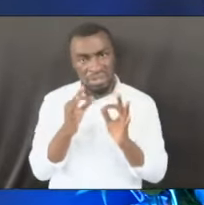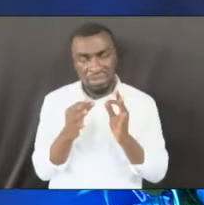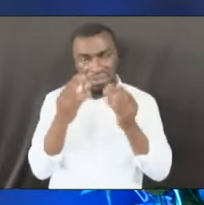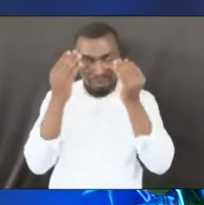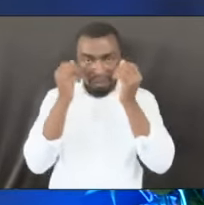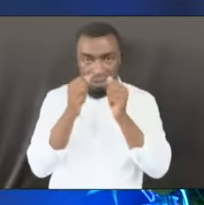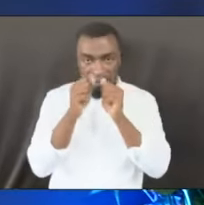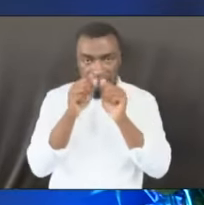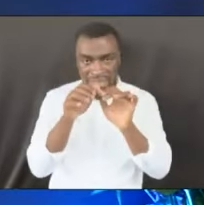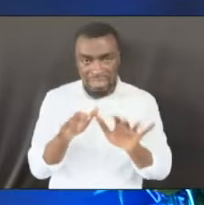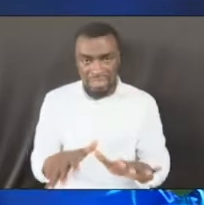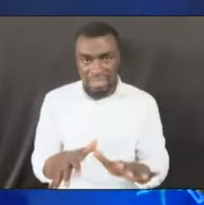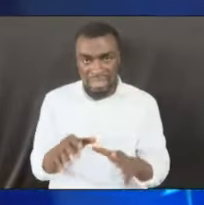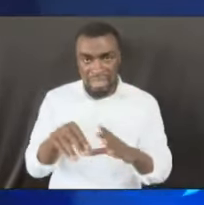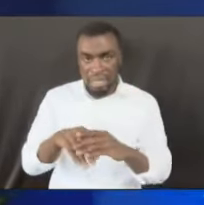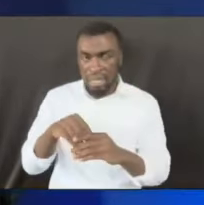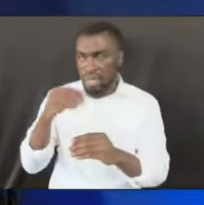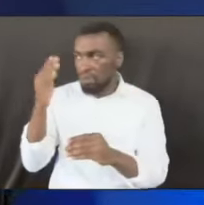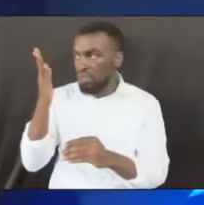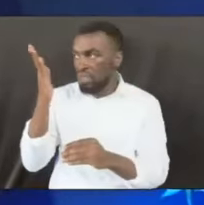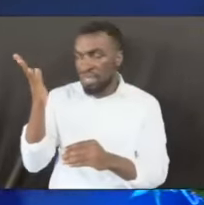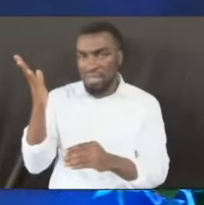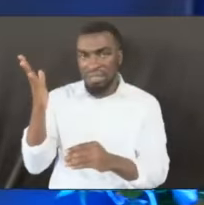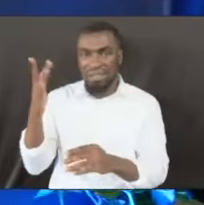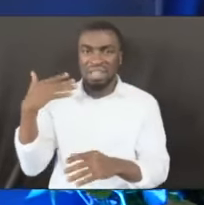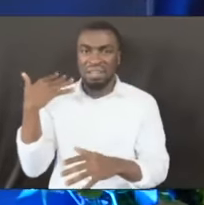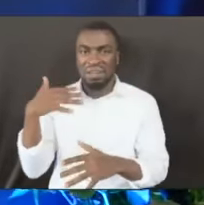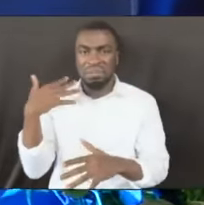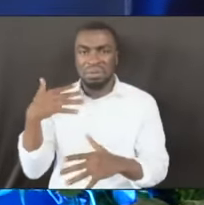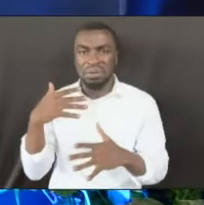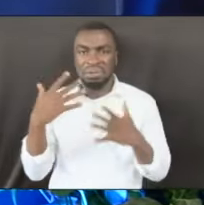drunkards, the immoral people.